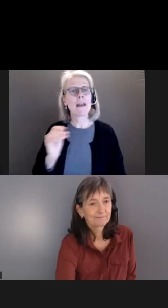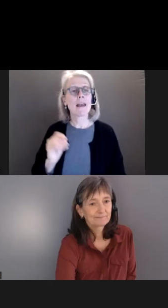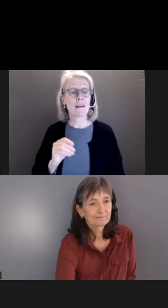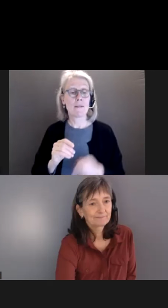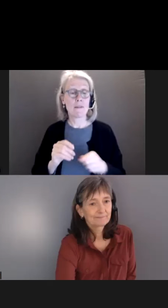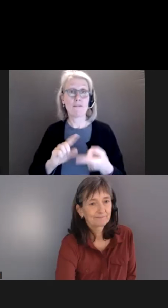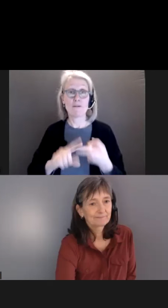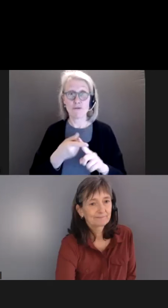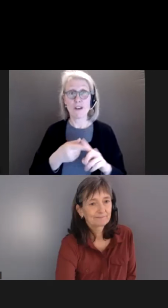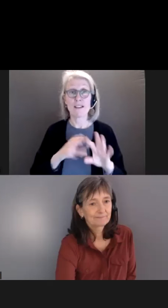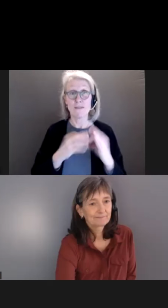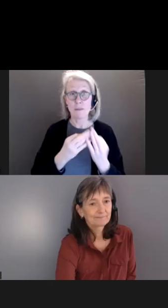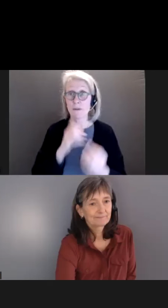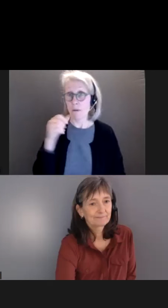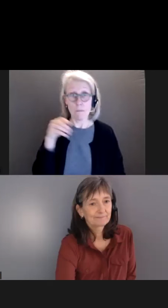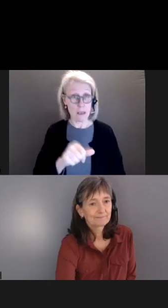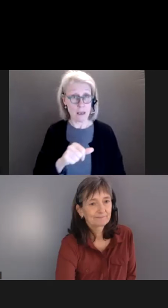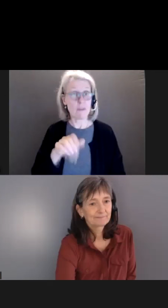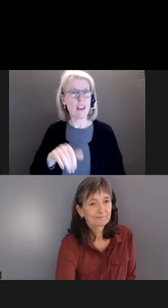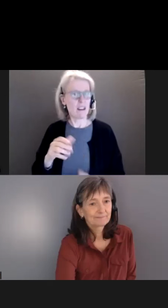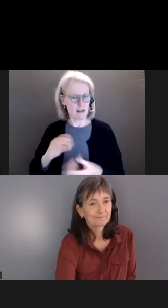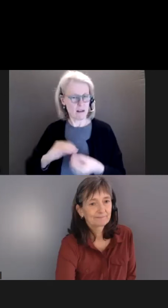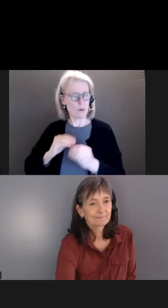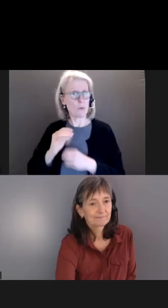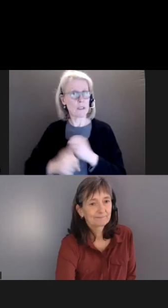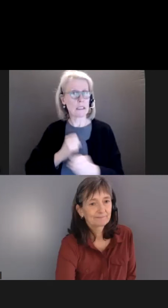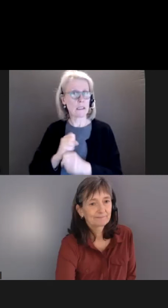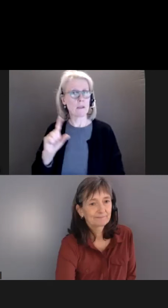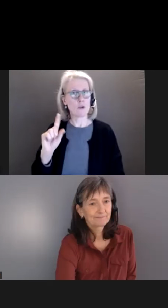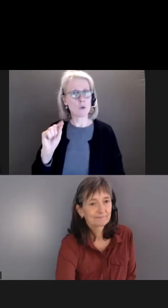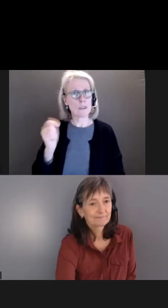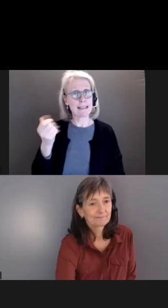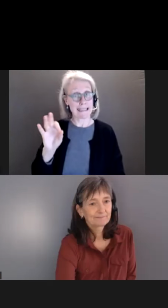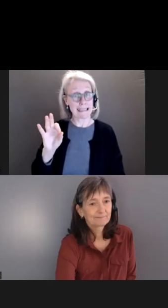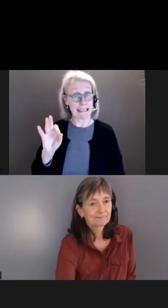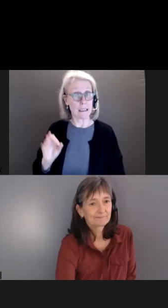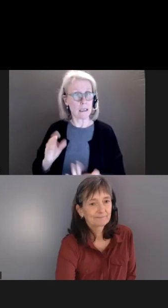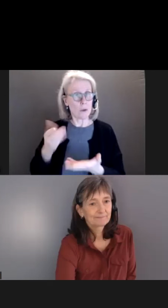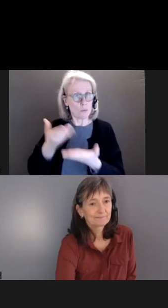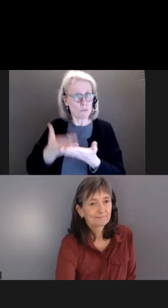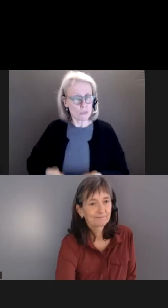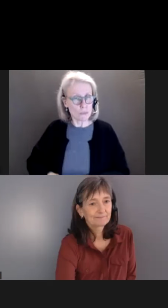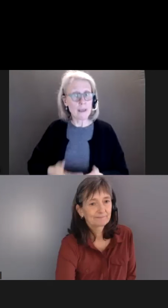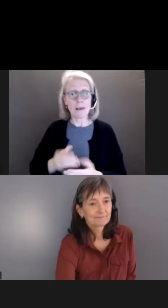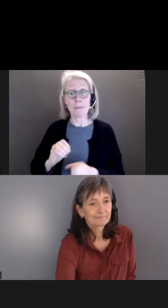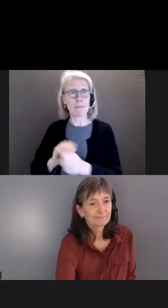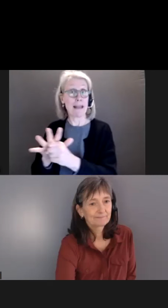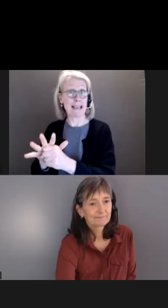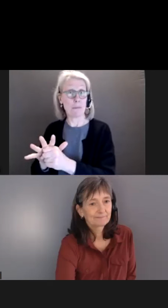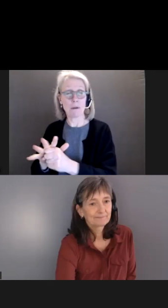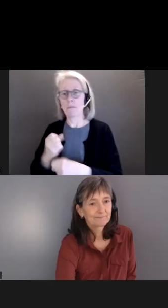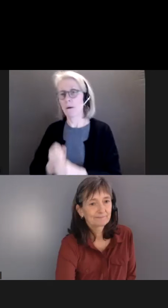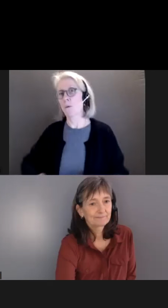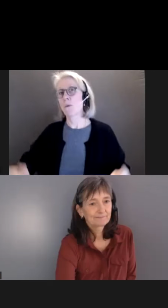was compiled in 2019, that data was compiled in 2019, the pandemic has only accelerated the cost